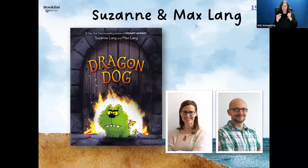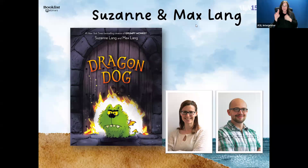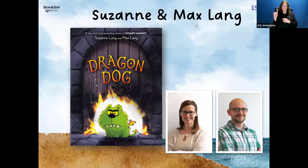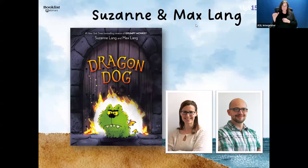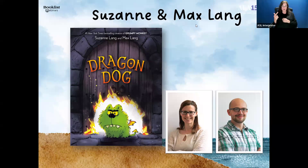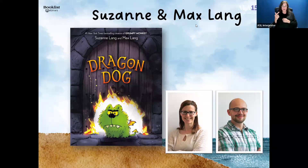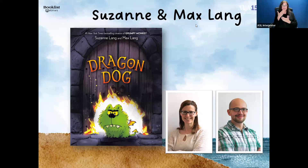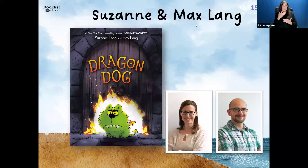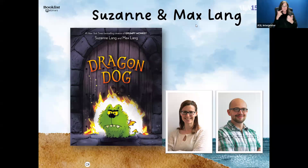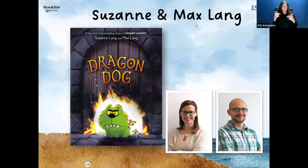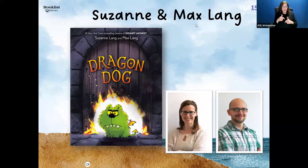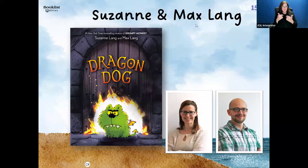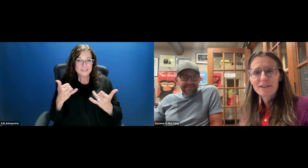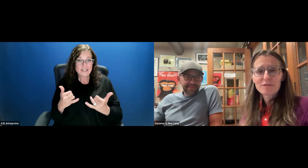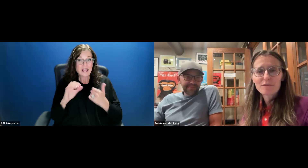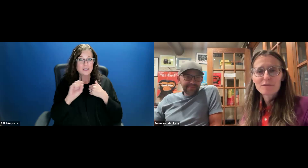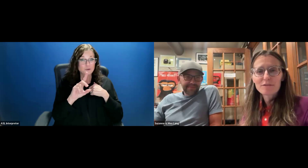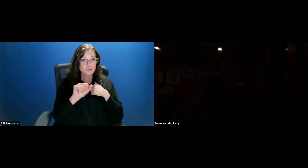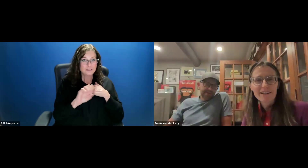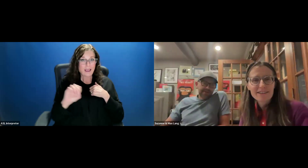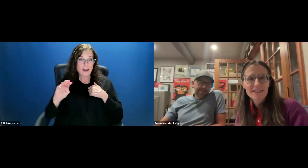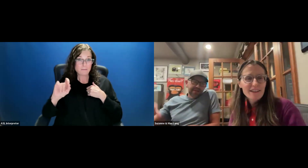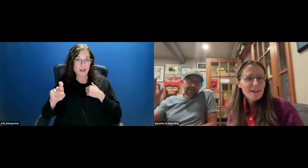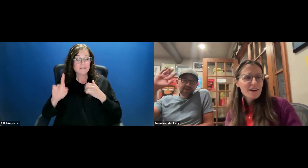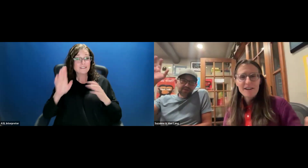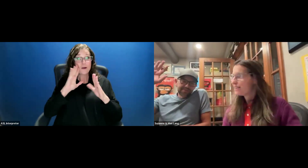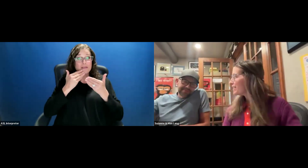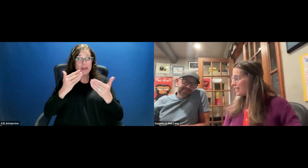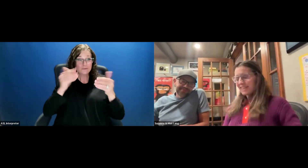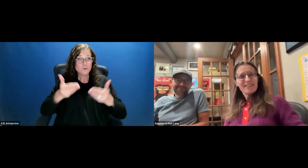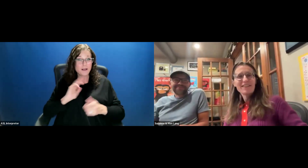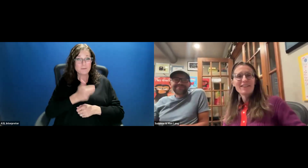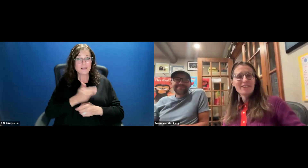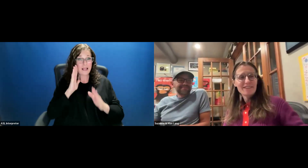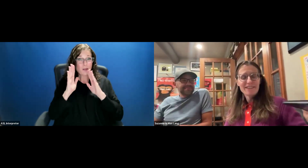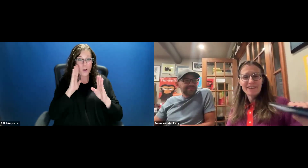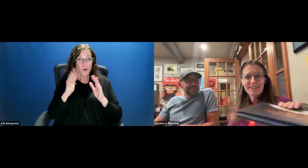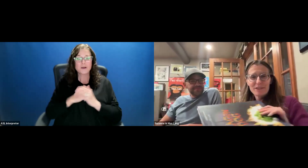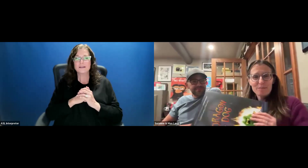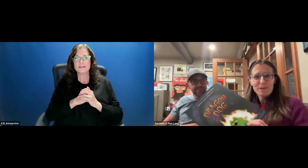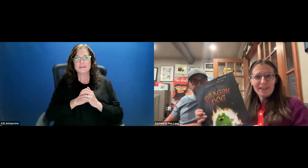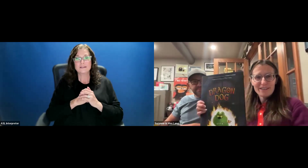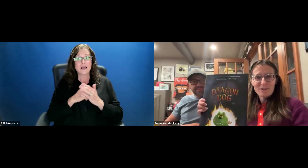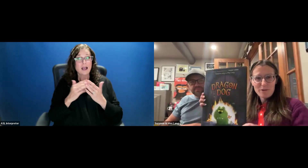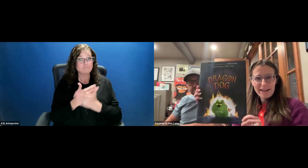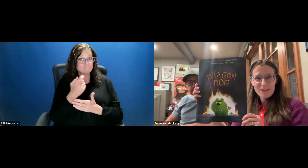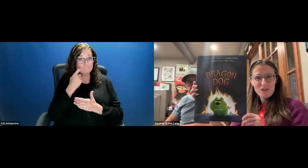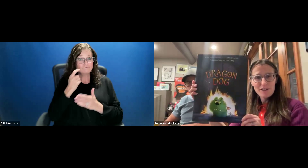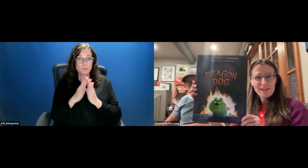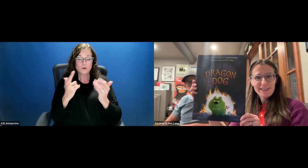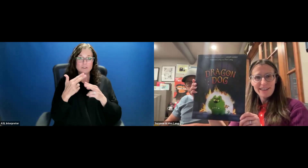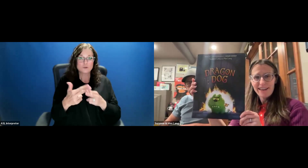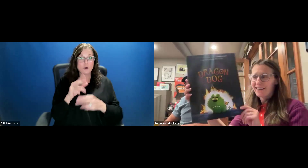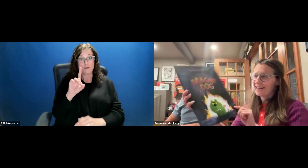Suzanne and Max. Hi, thanks for having us. Hello. So, our newest book is